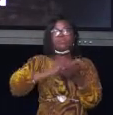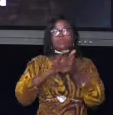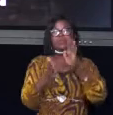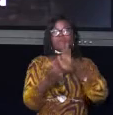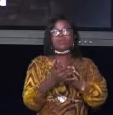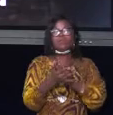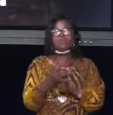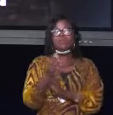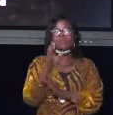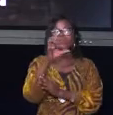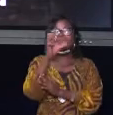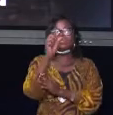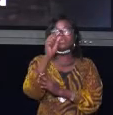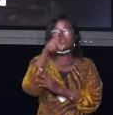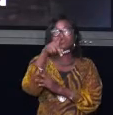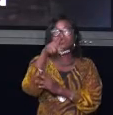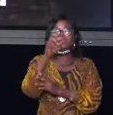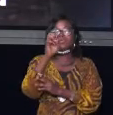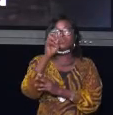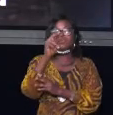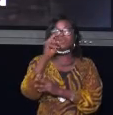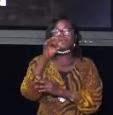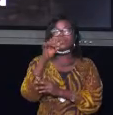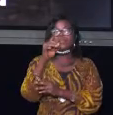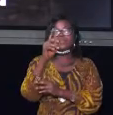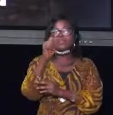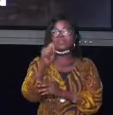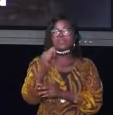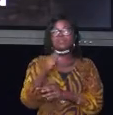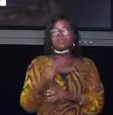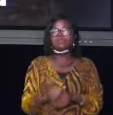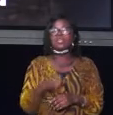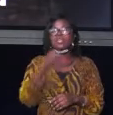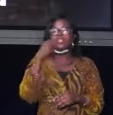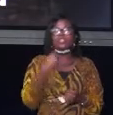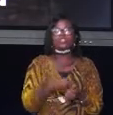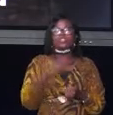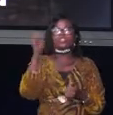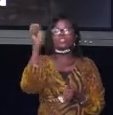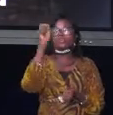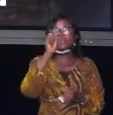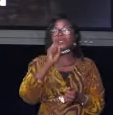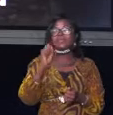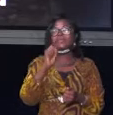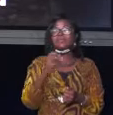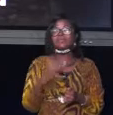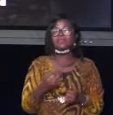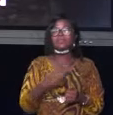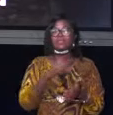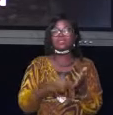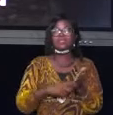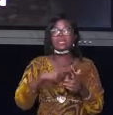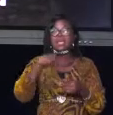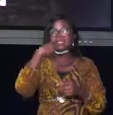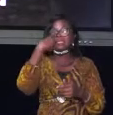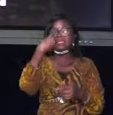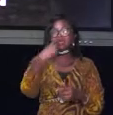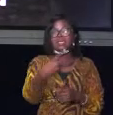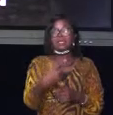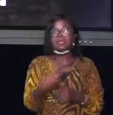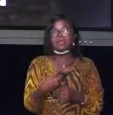it becomes spent. So the past tense of spend is spent. This is